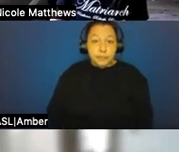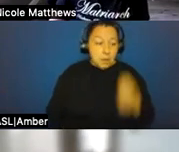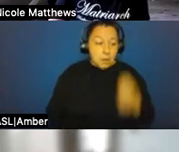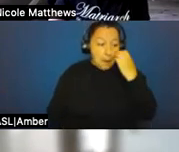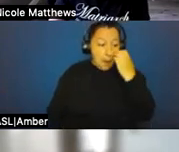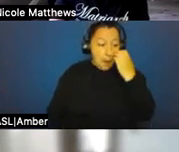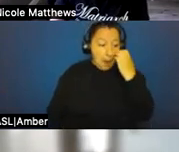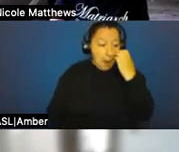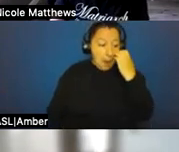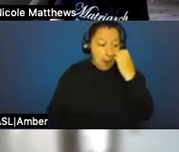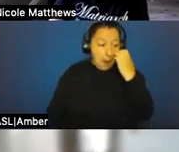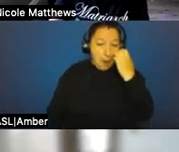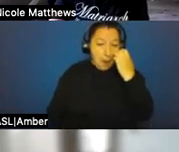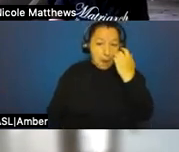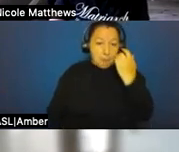Awesome.